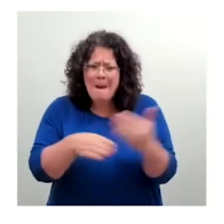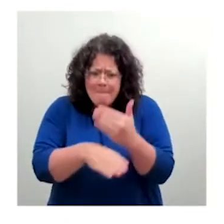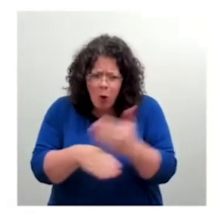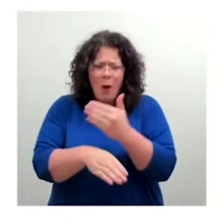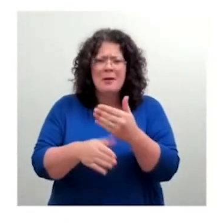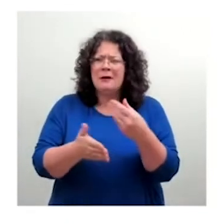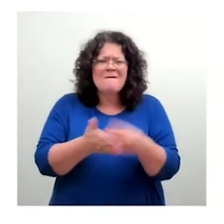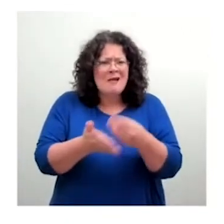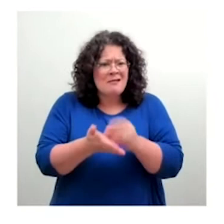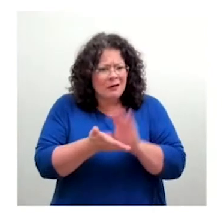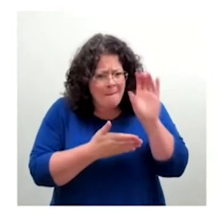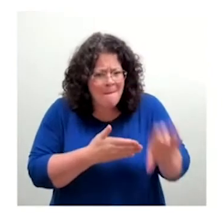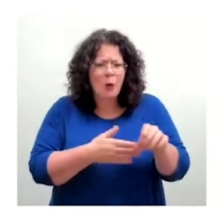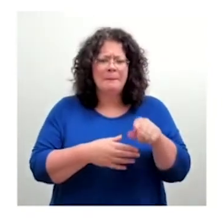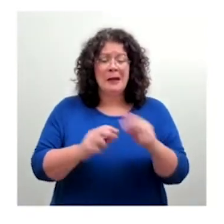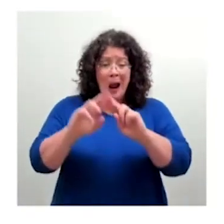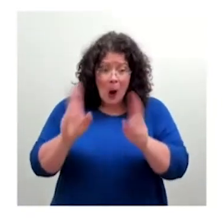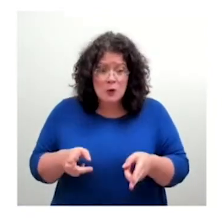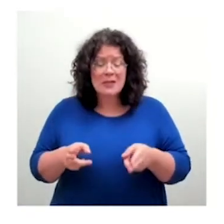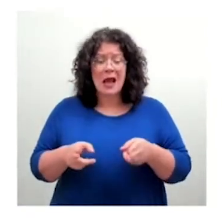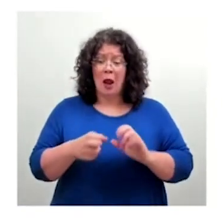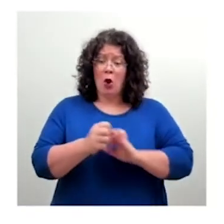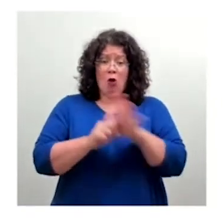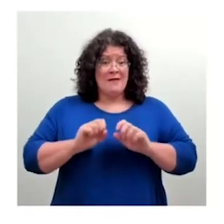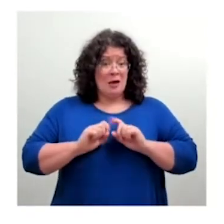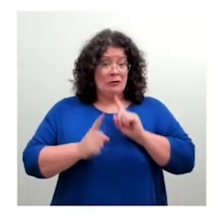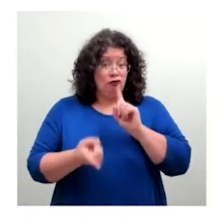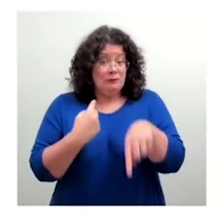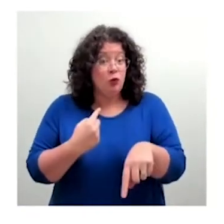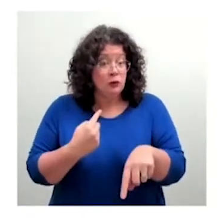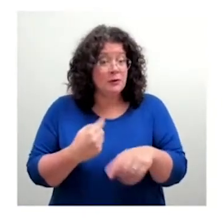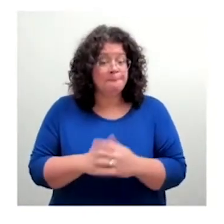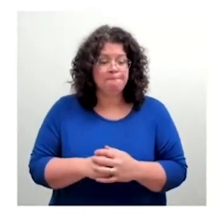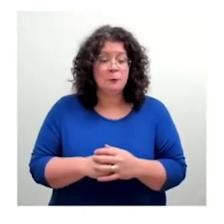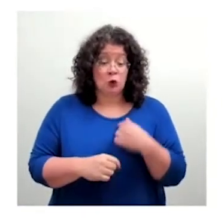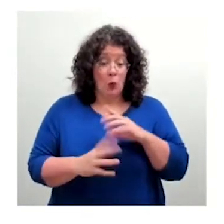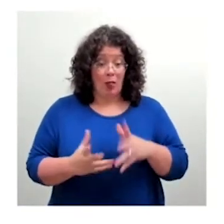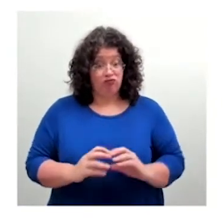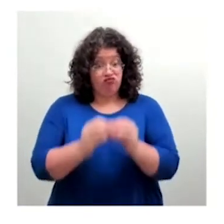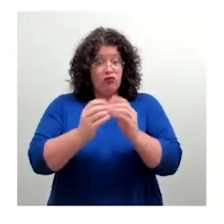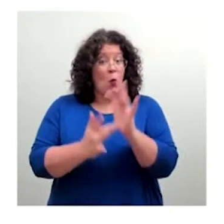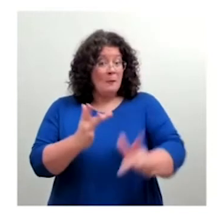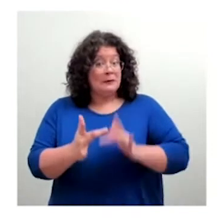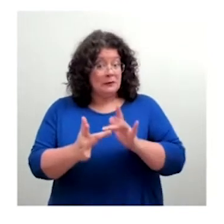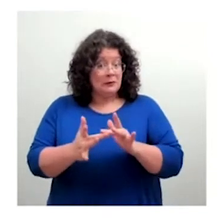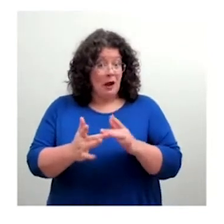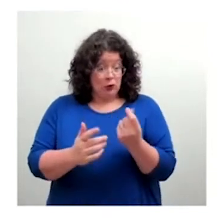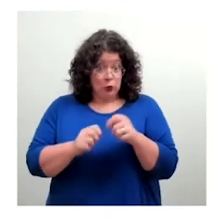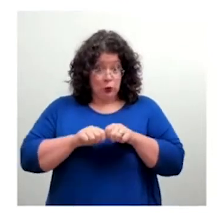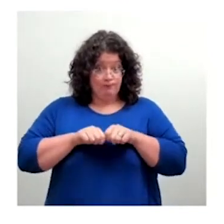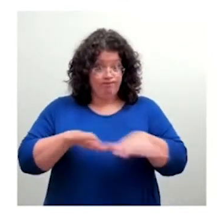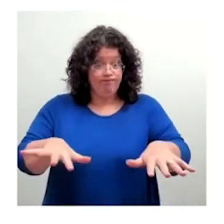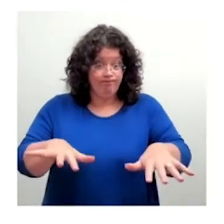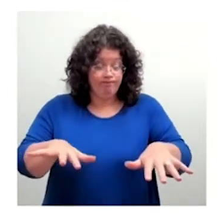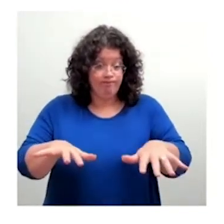updated constantly, so we could share that with other cities. And even we've been connecting with London as well, so